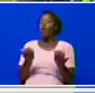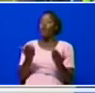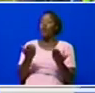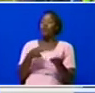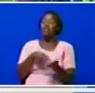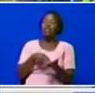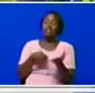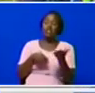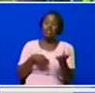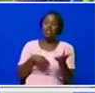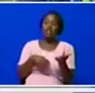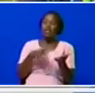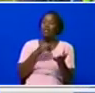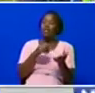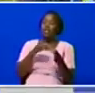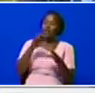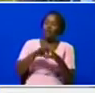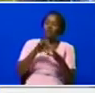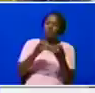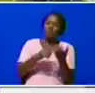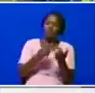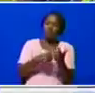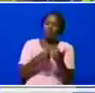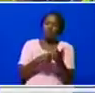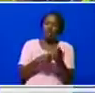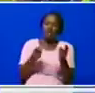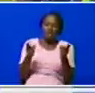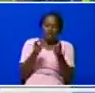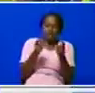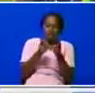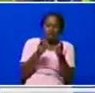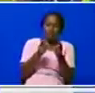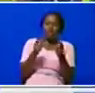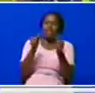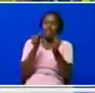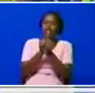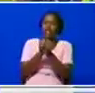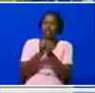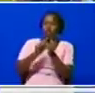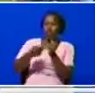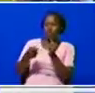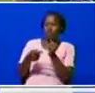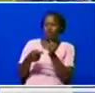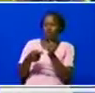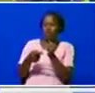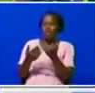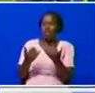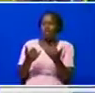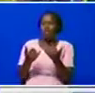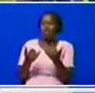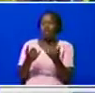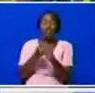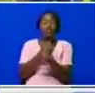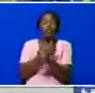Now, and as the votes that have been counted get closer to the 10 million mark, it is indeed now very